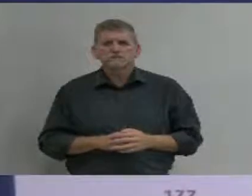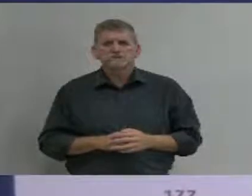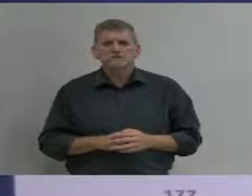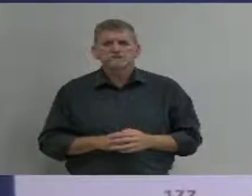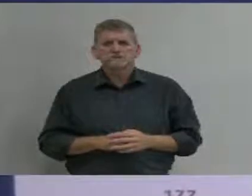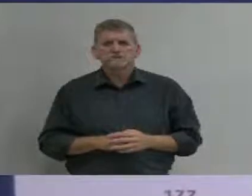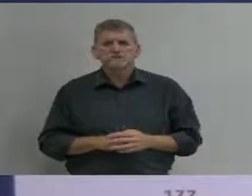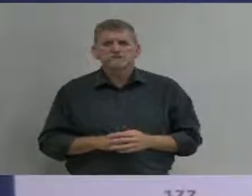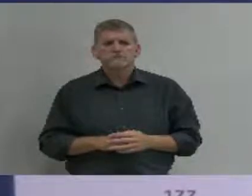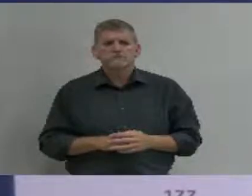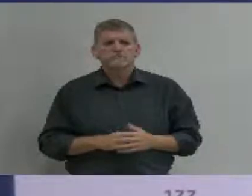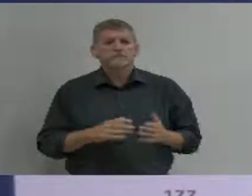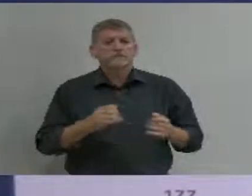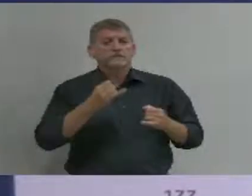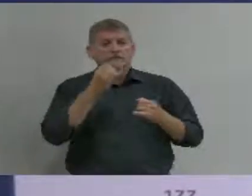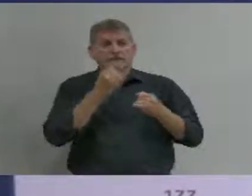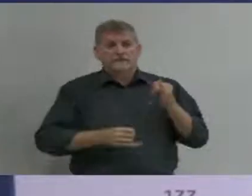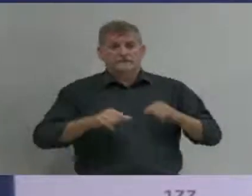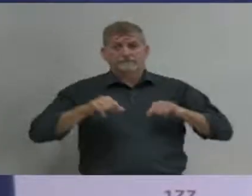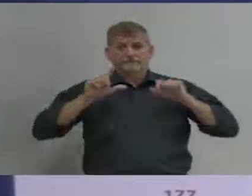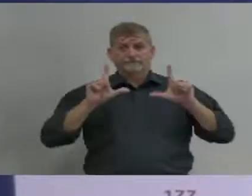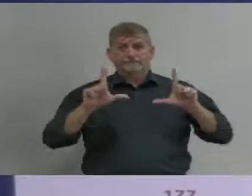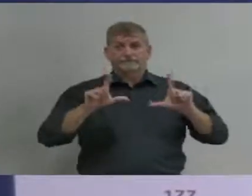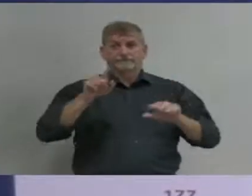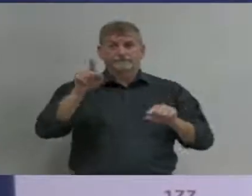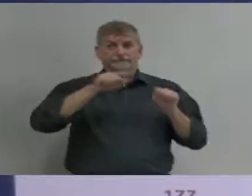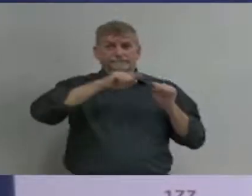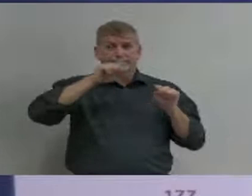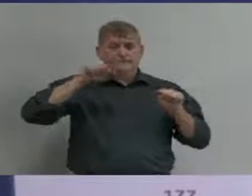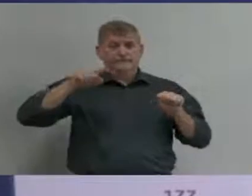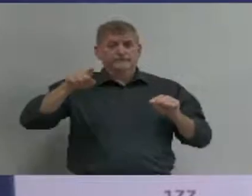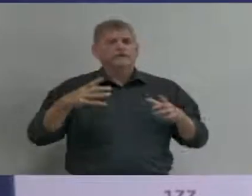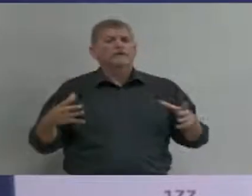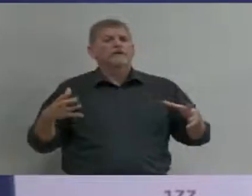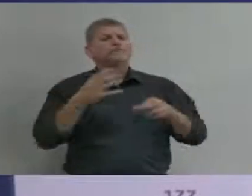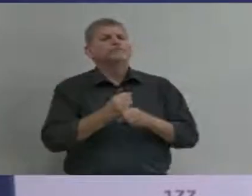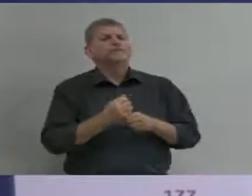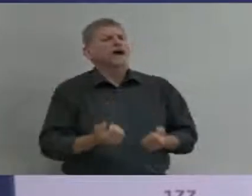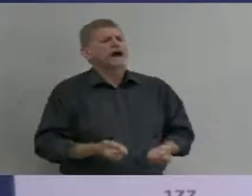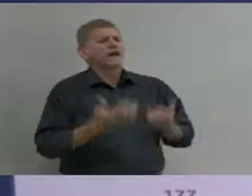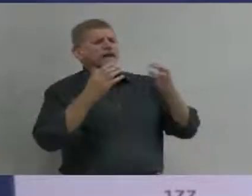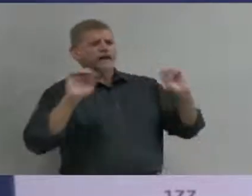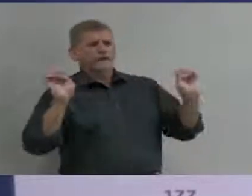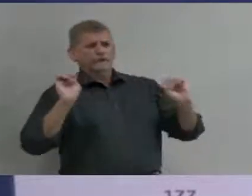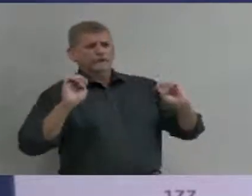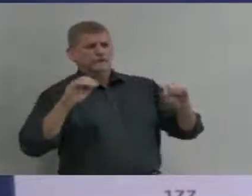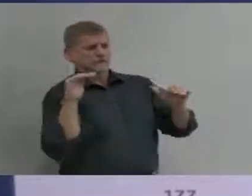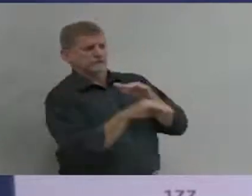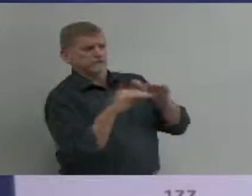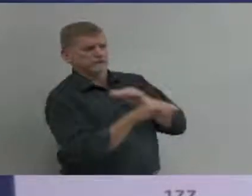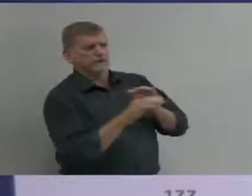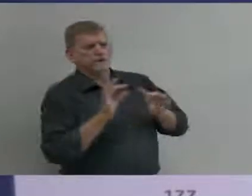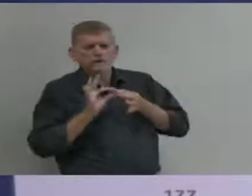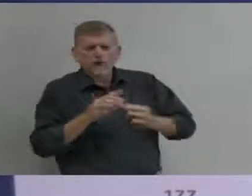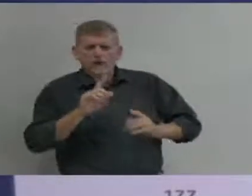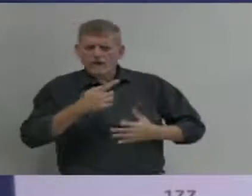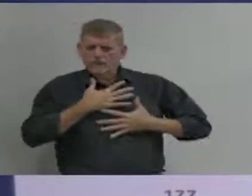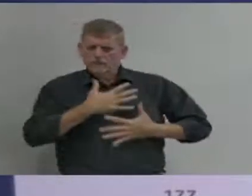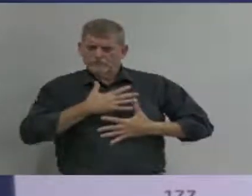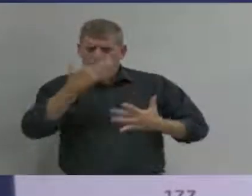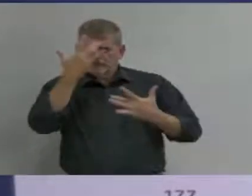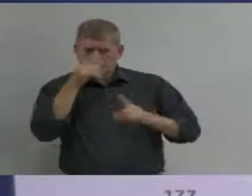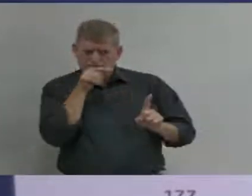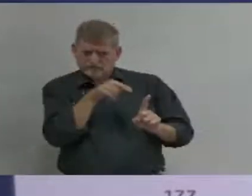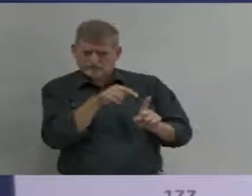And our last slide summarizes our emergency department visits for respiratory illnesses here in the county. This number